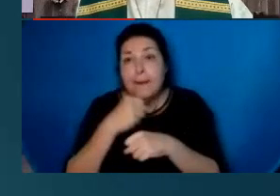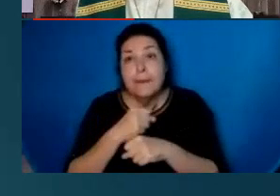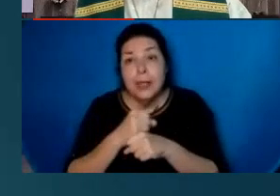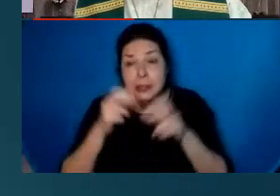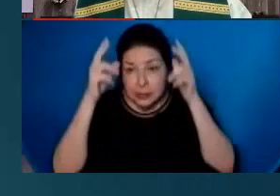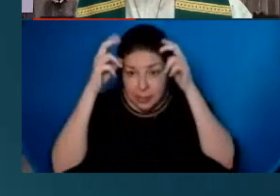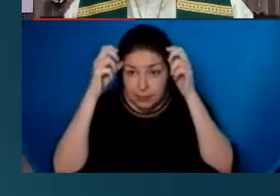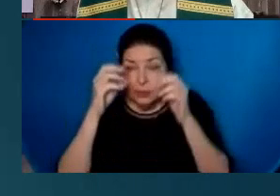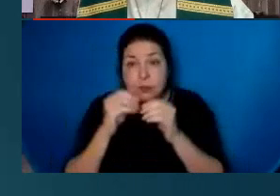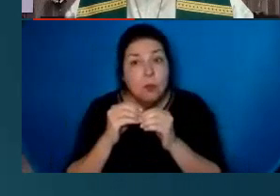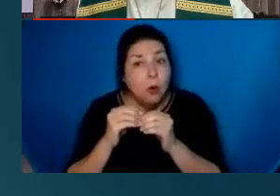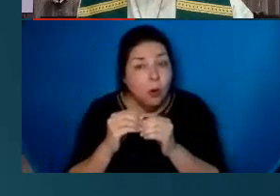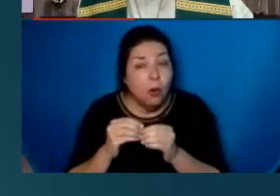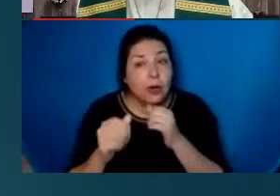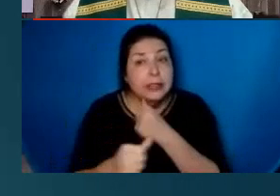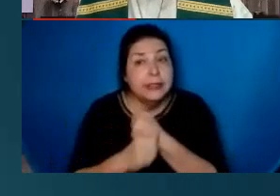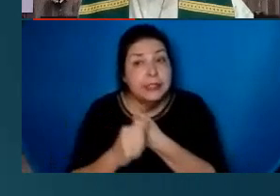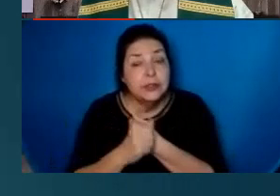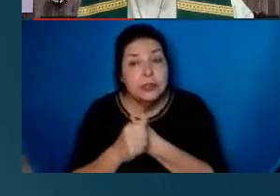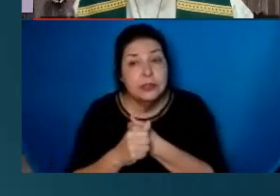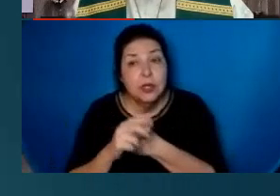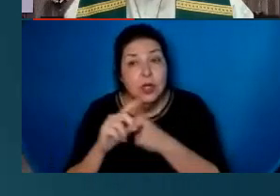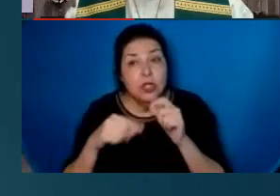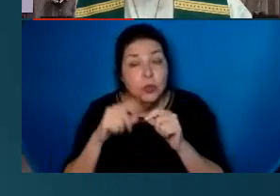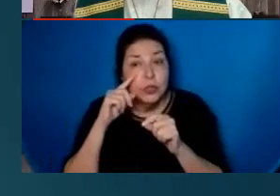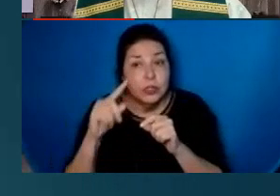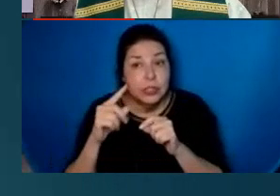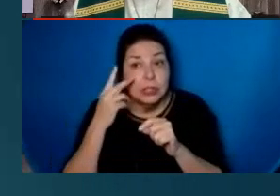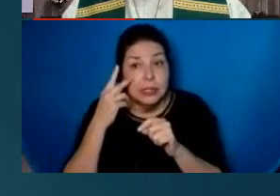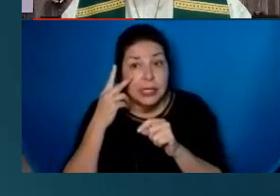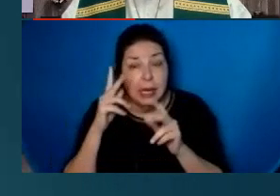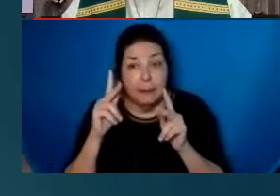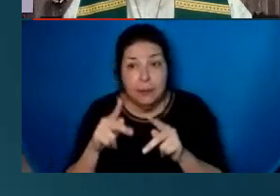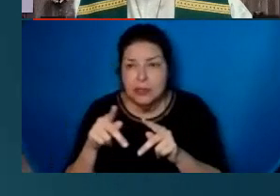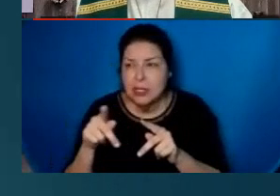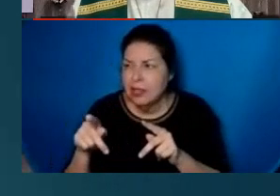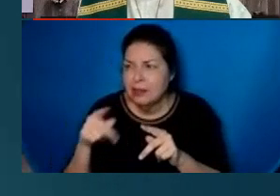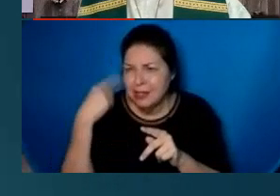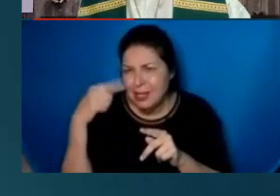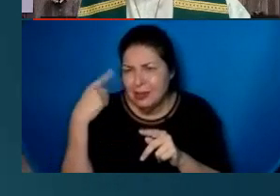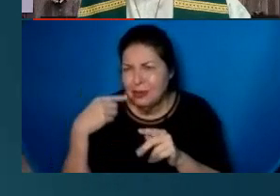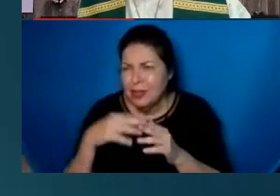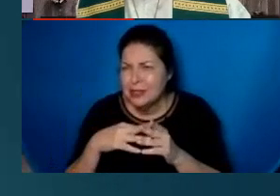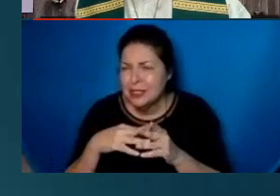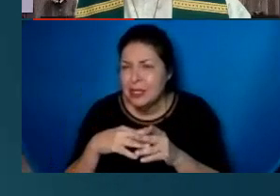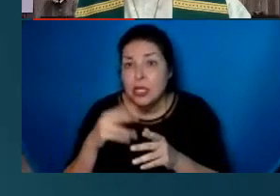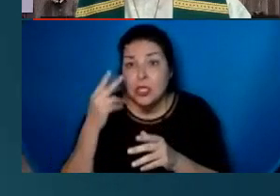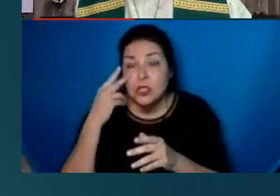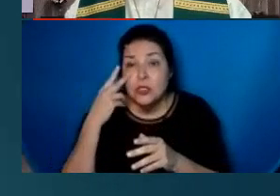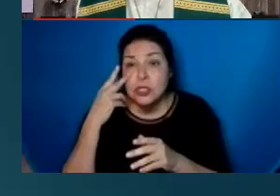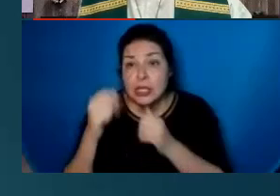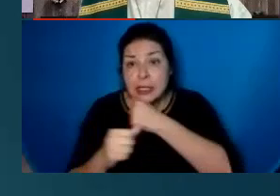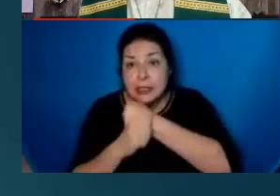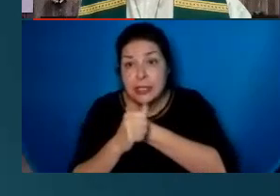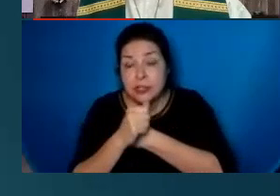when you see a raving lunatic, you know that person is a raving lunatic. You see the danger.